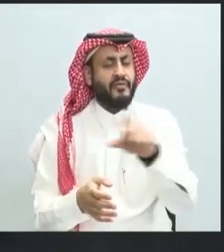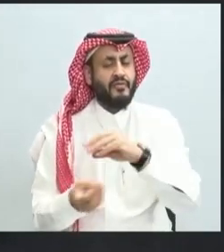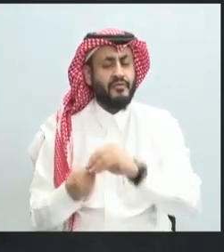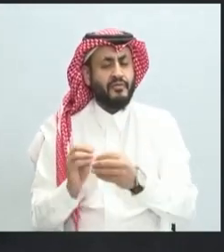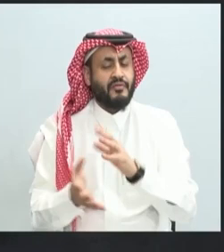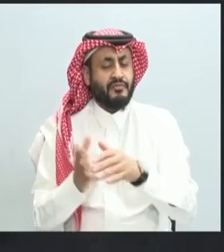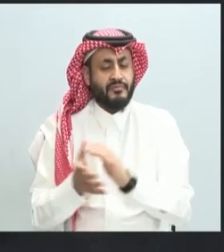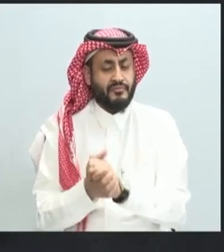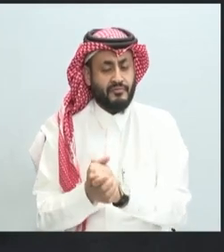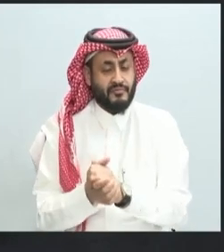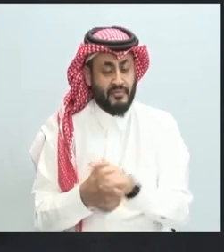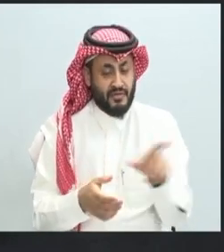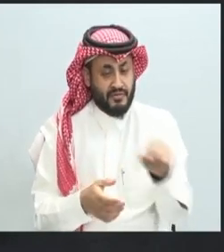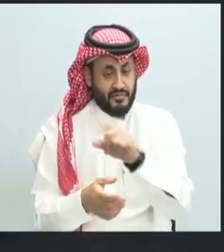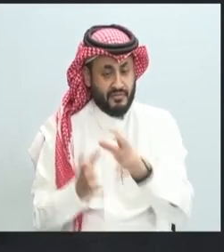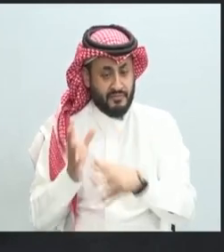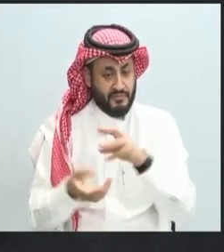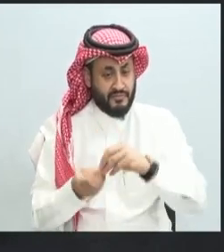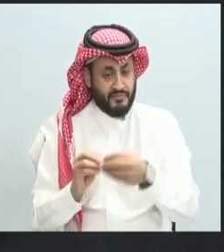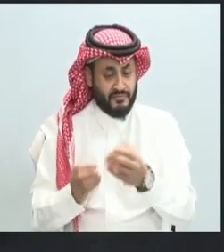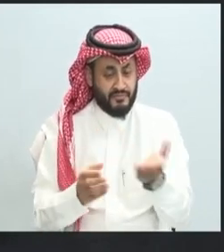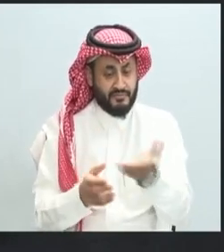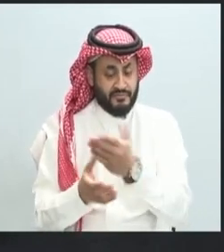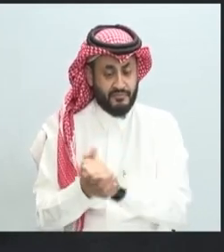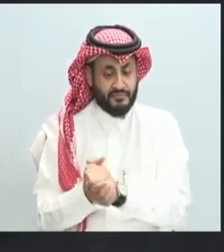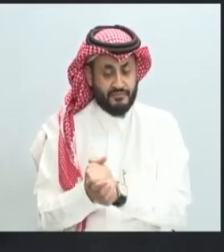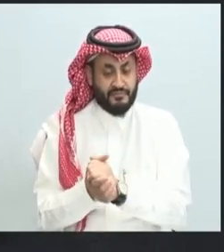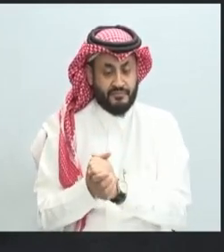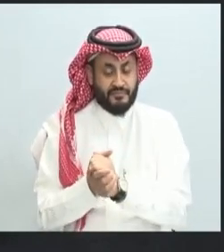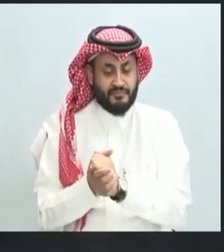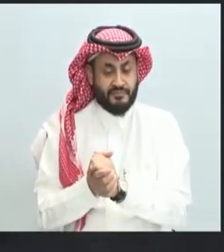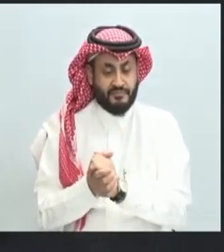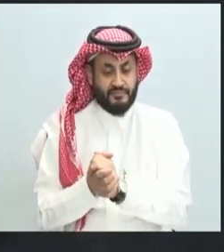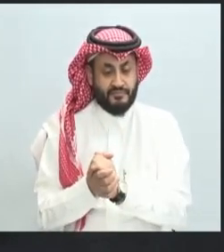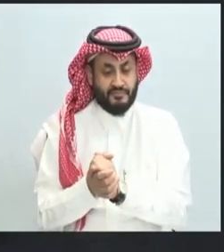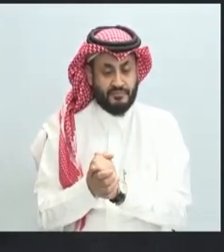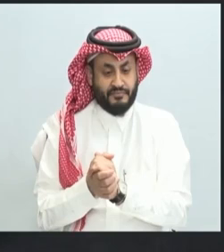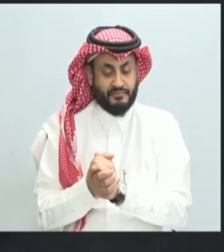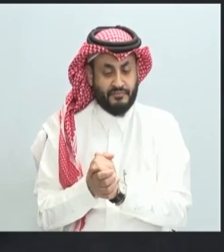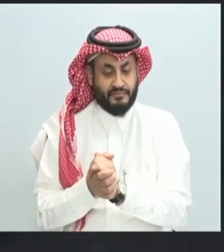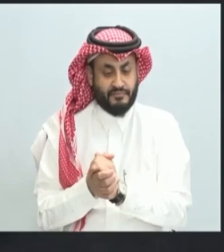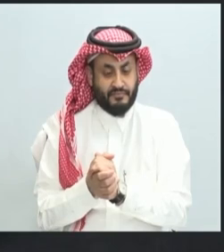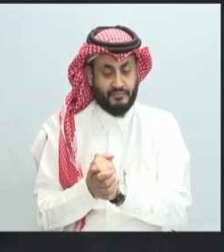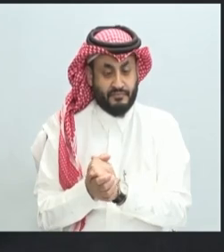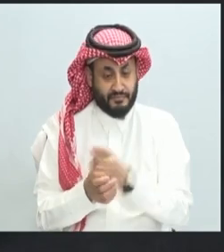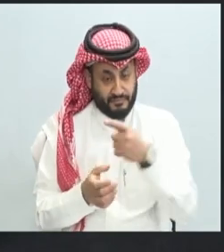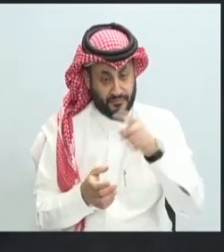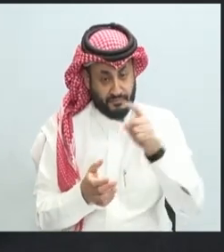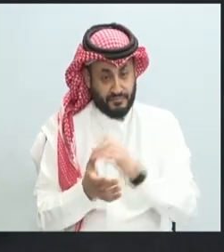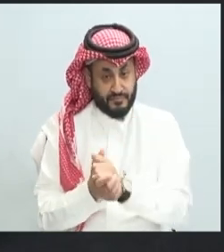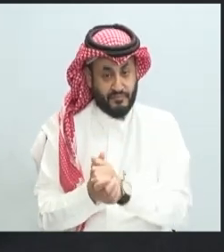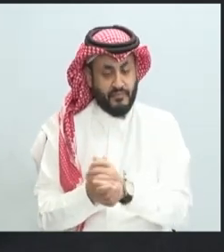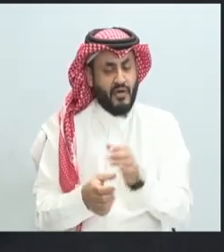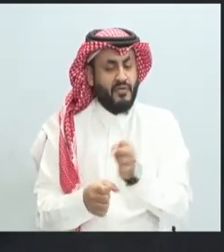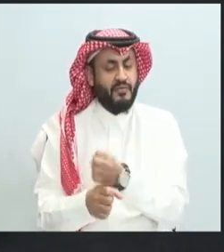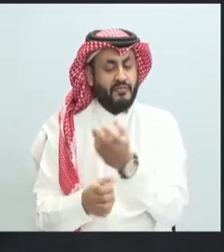a person with the same description or the same appearances? So if you do, then what you